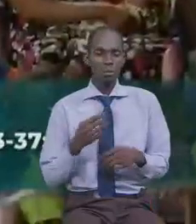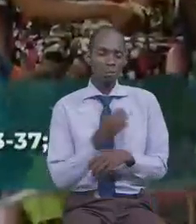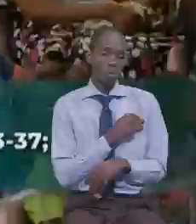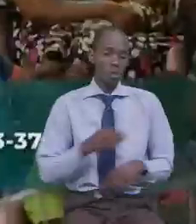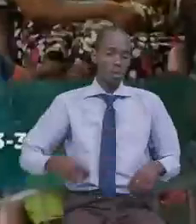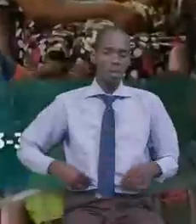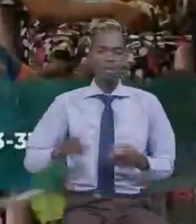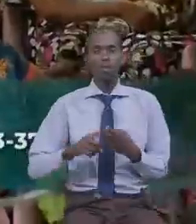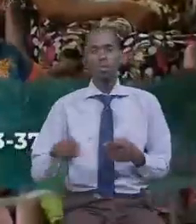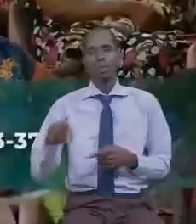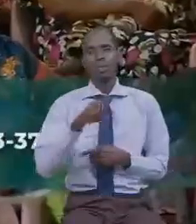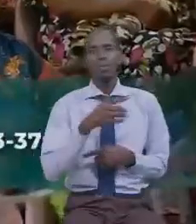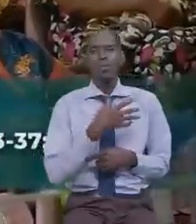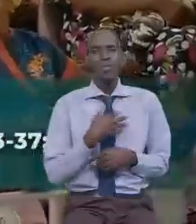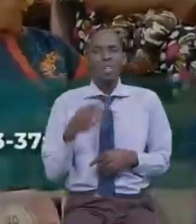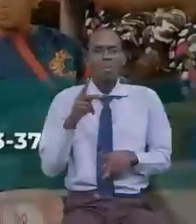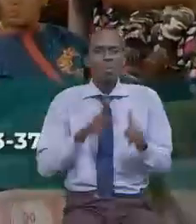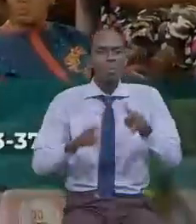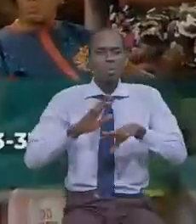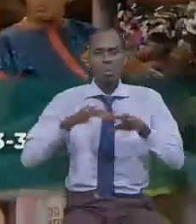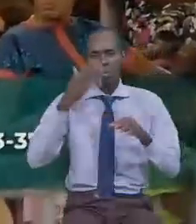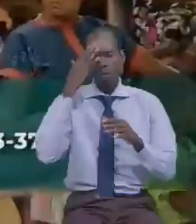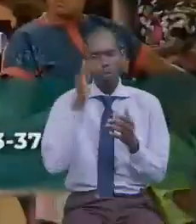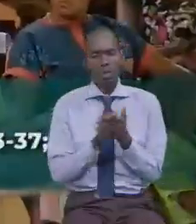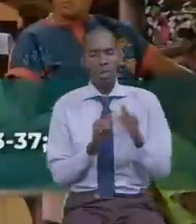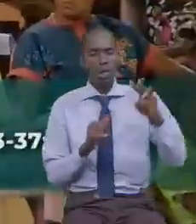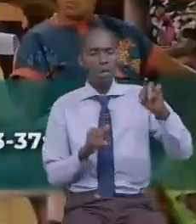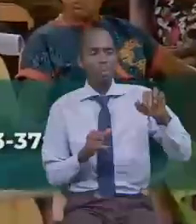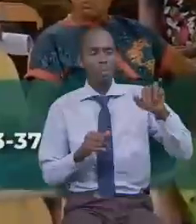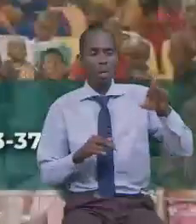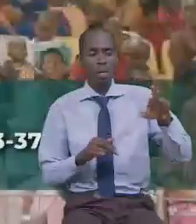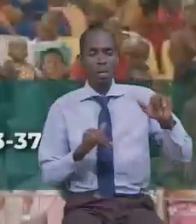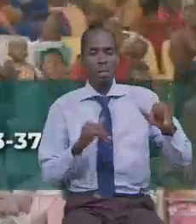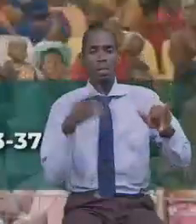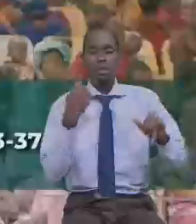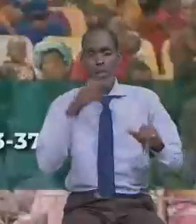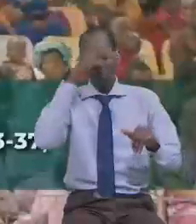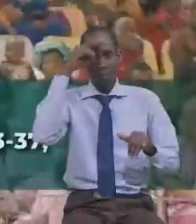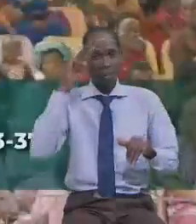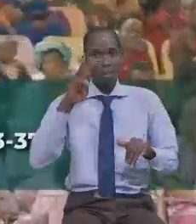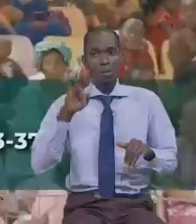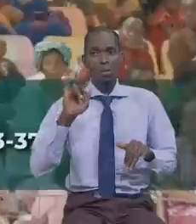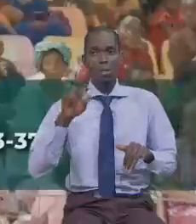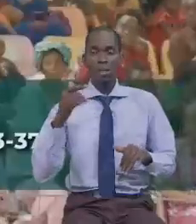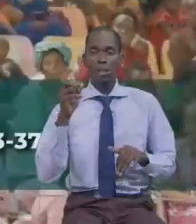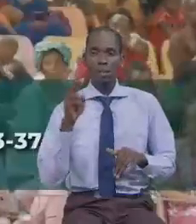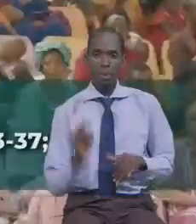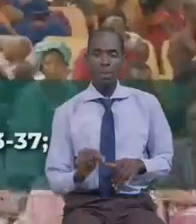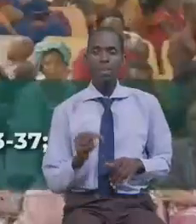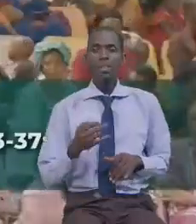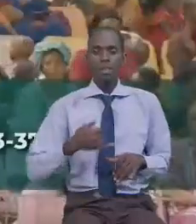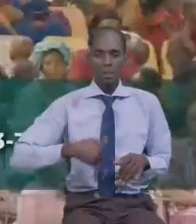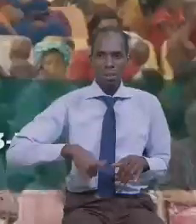not know that Mary, the virgin, still in the bracket of the young adults, was the